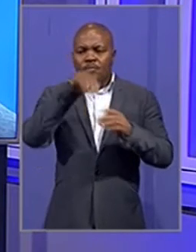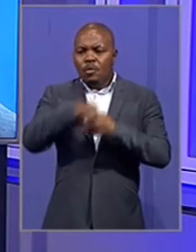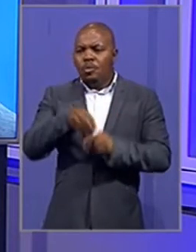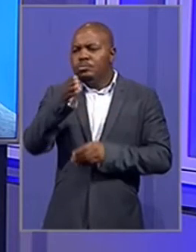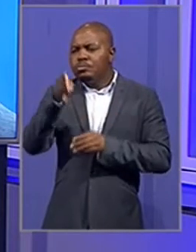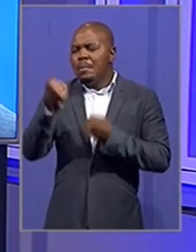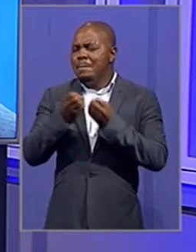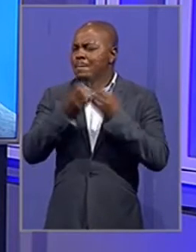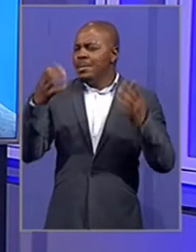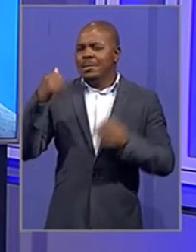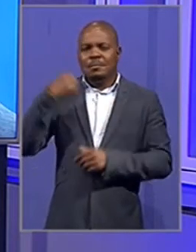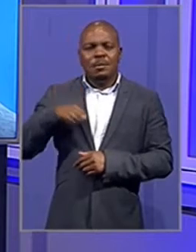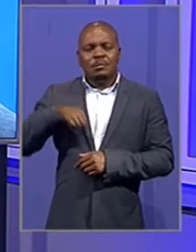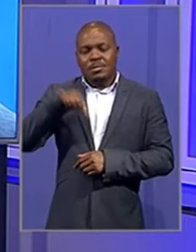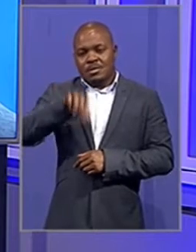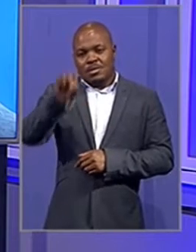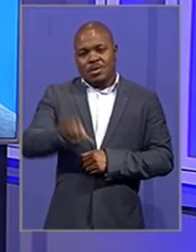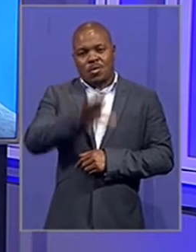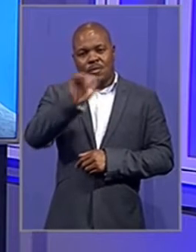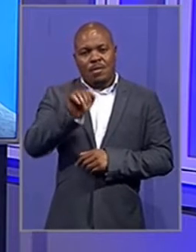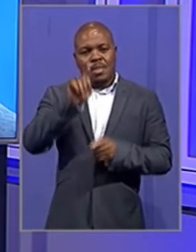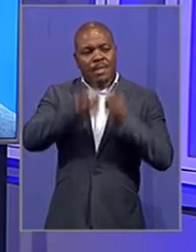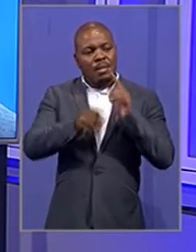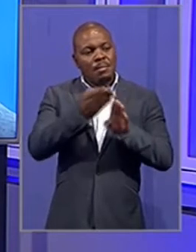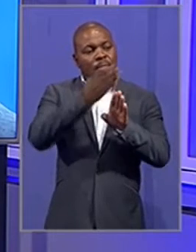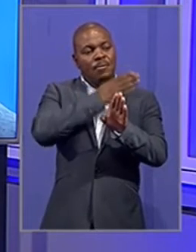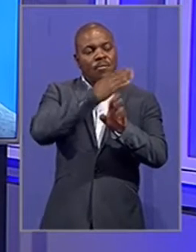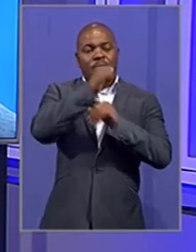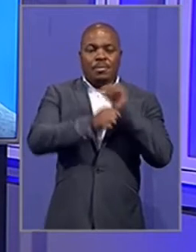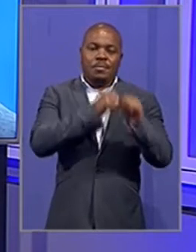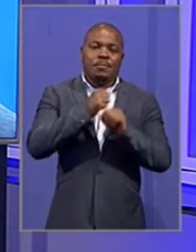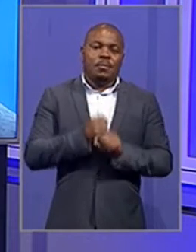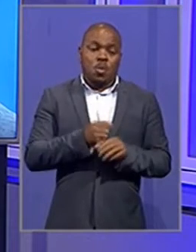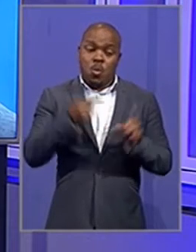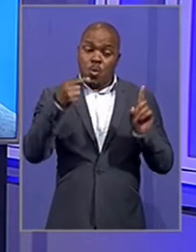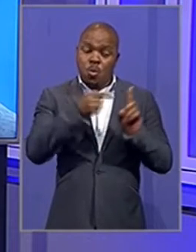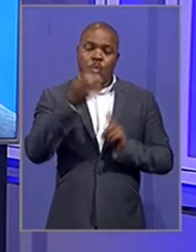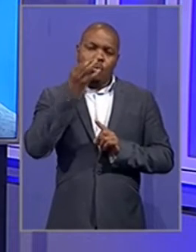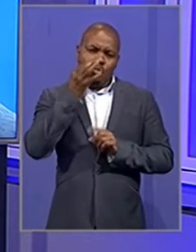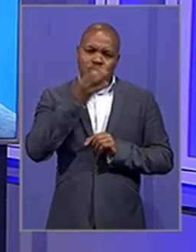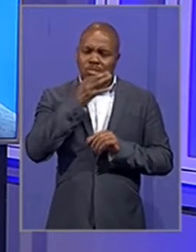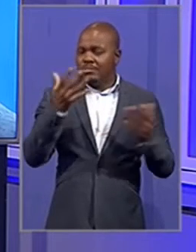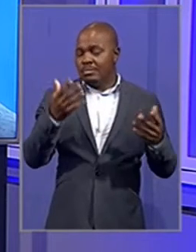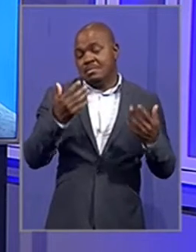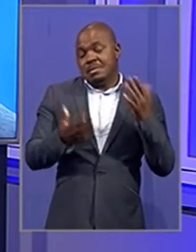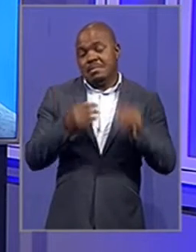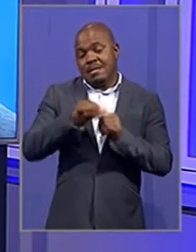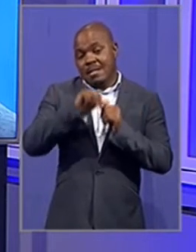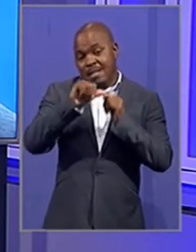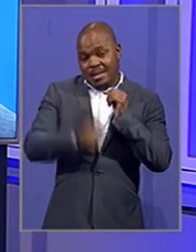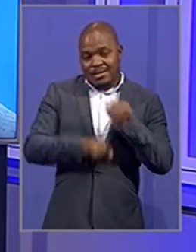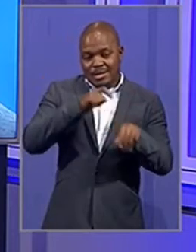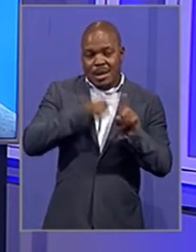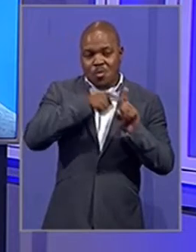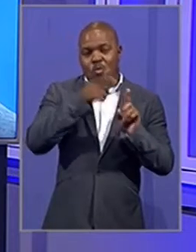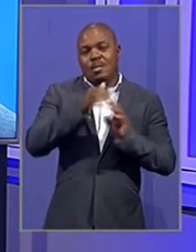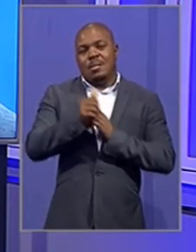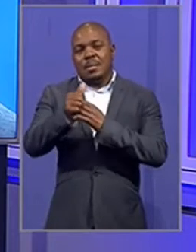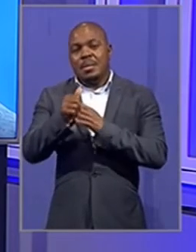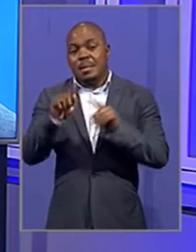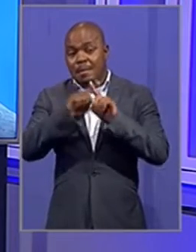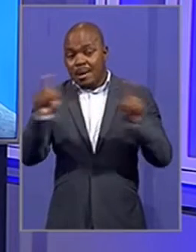ba bangata o phatlala le nna ha papitsong le dilimong tse fitileng o bulela ha di ghetse tsena e ka nna ya batsa o qetela le metapile empa ha